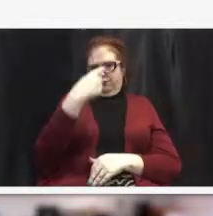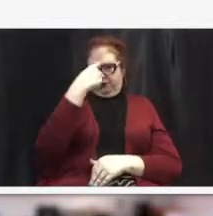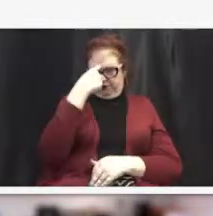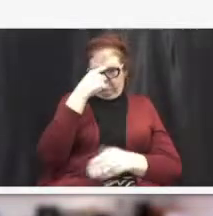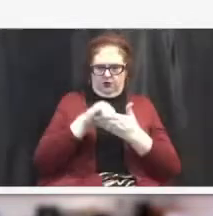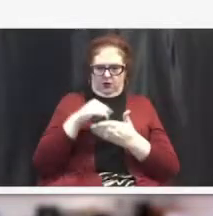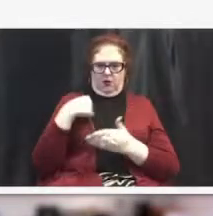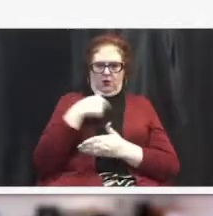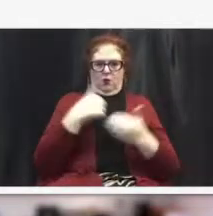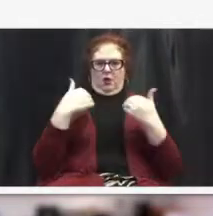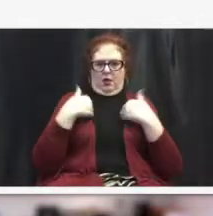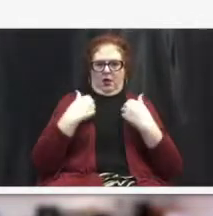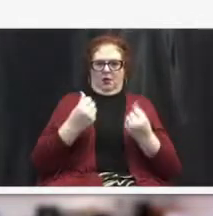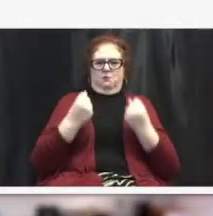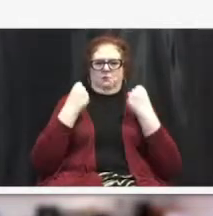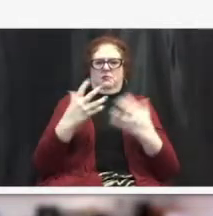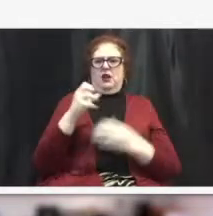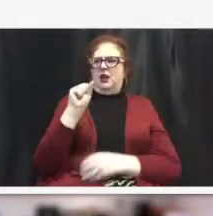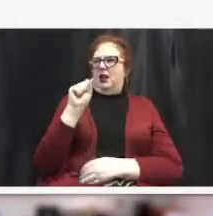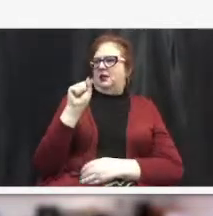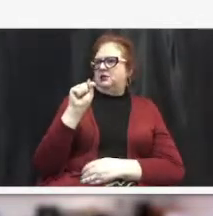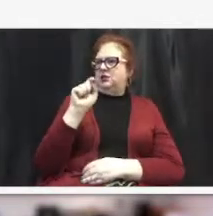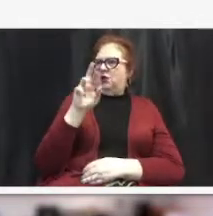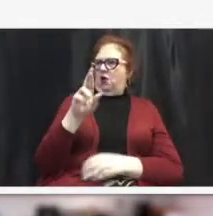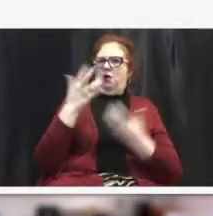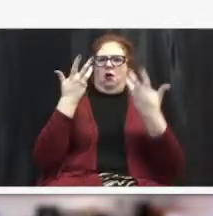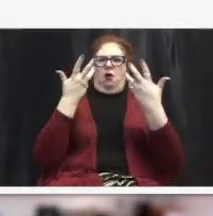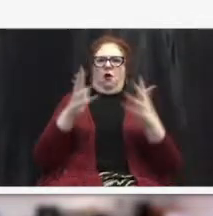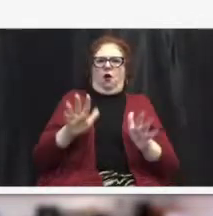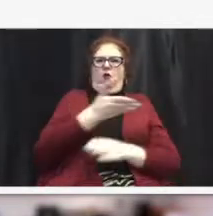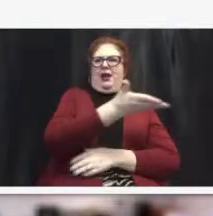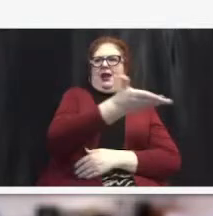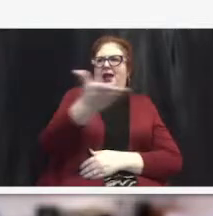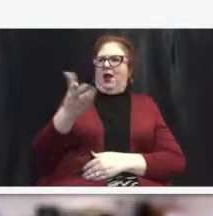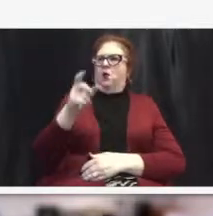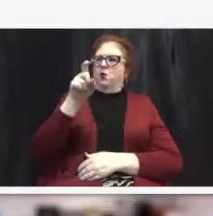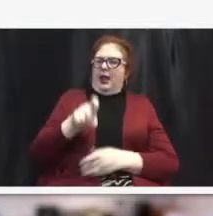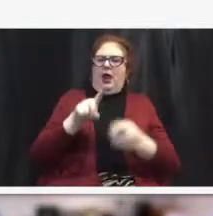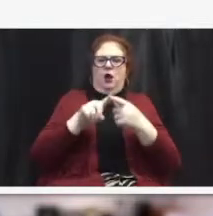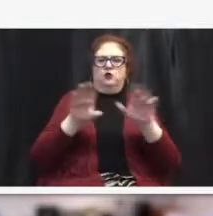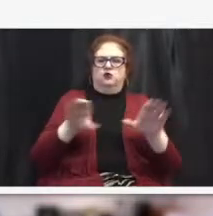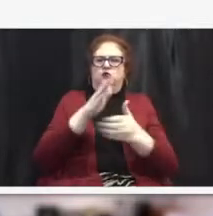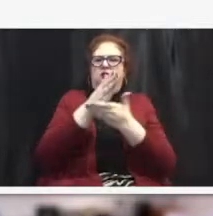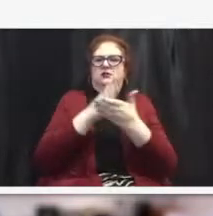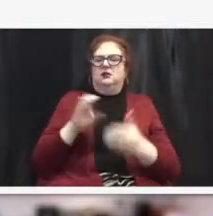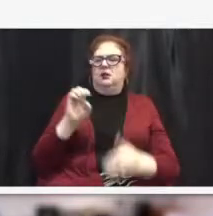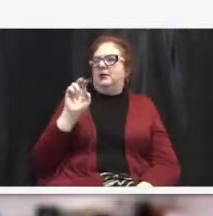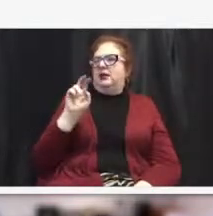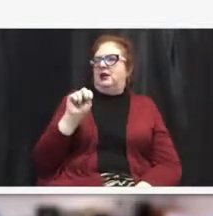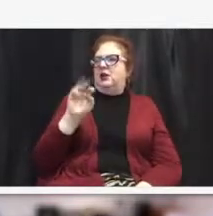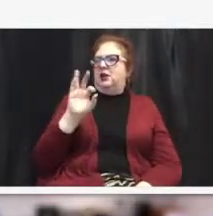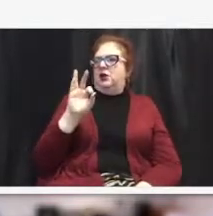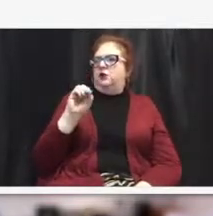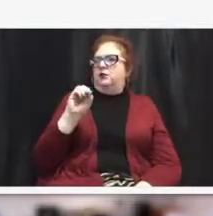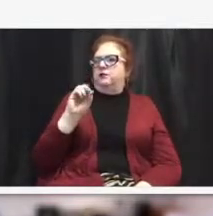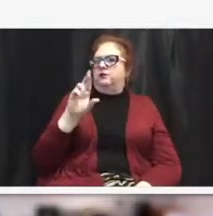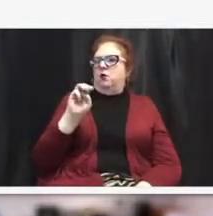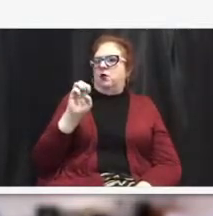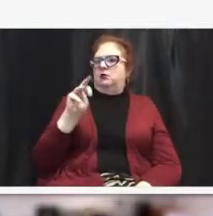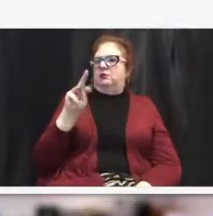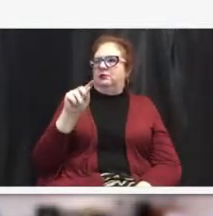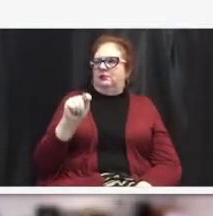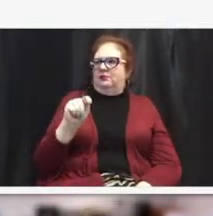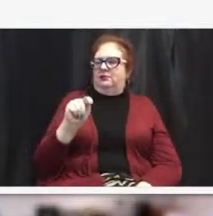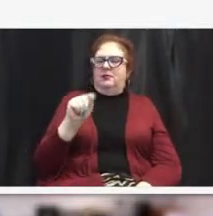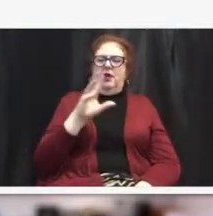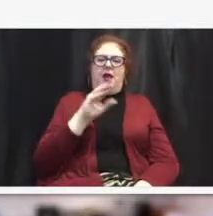short-term rentals that were already out there, so we had to do enforcement. And so I think that number probably was derived from potential